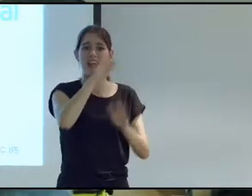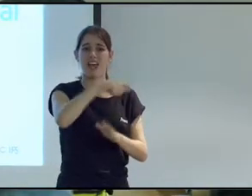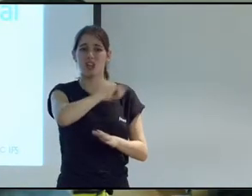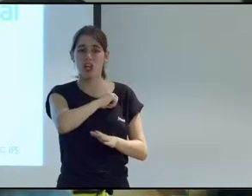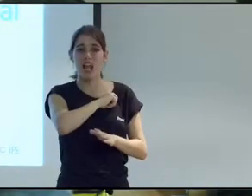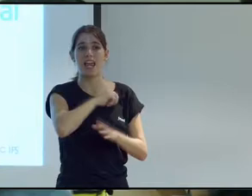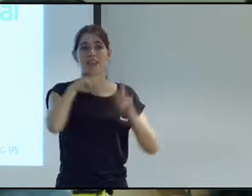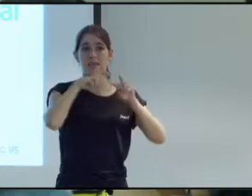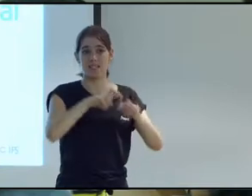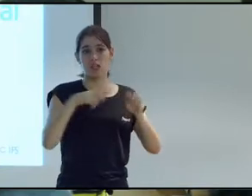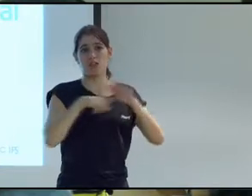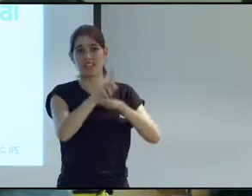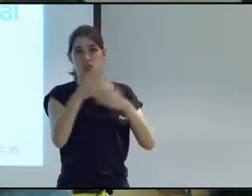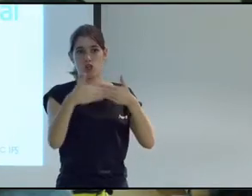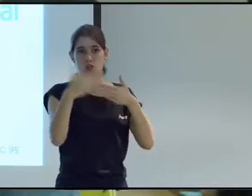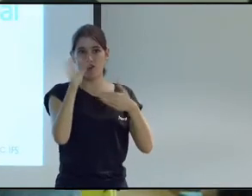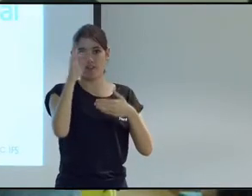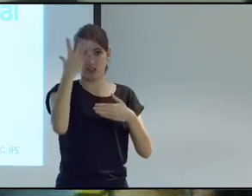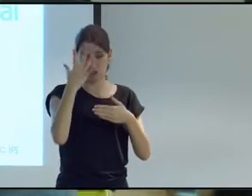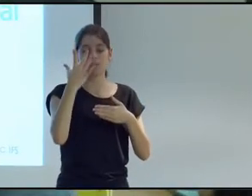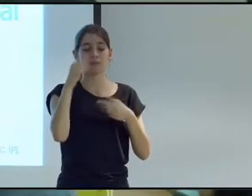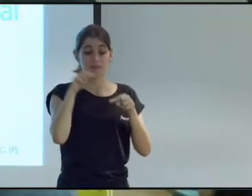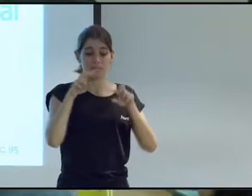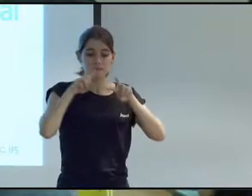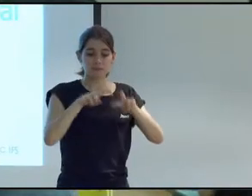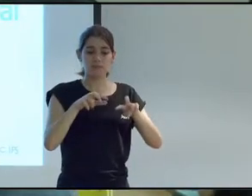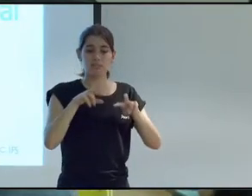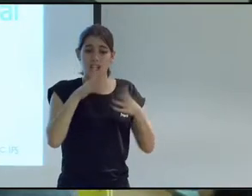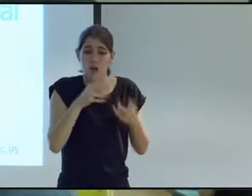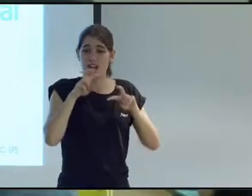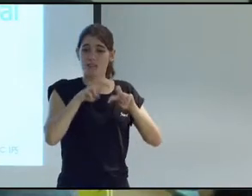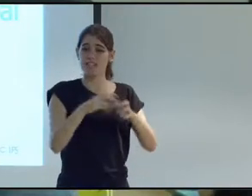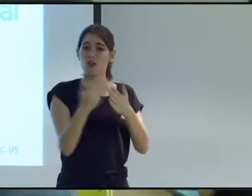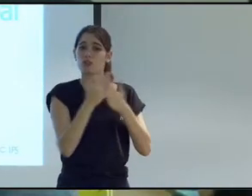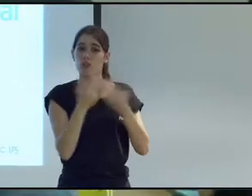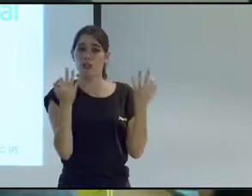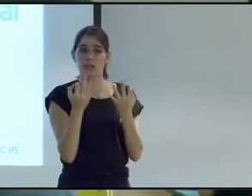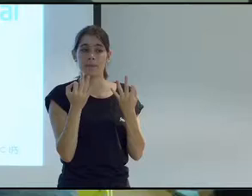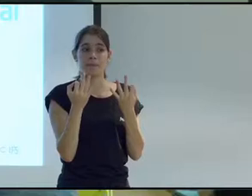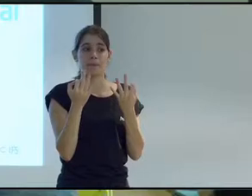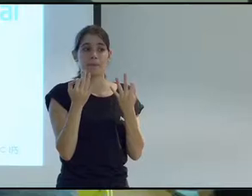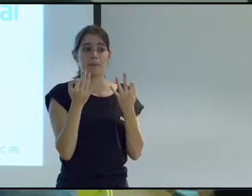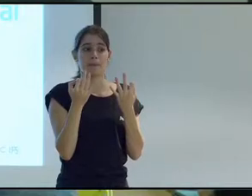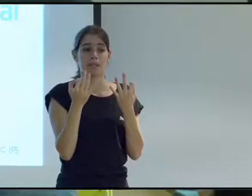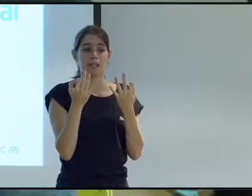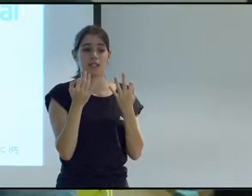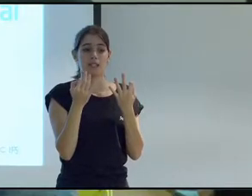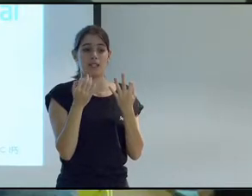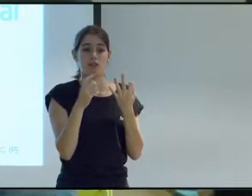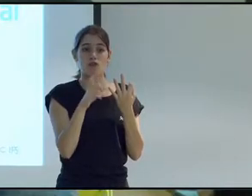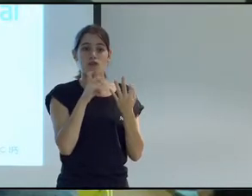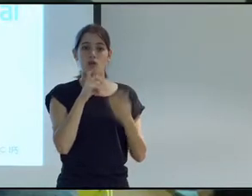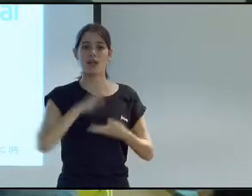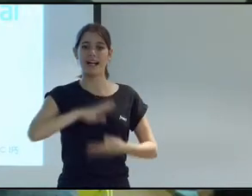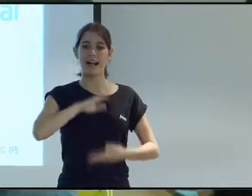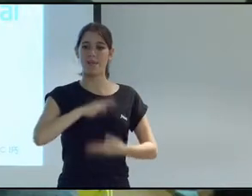National Project for Research and in Development. And we are studying the